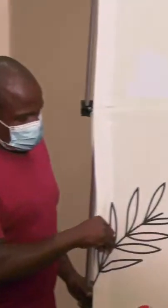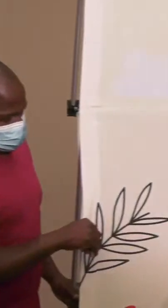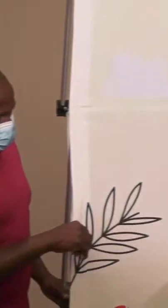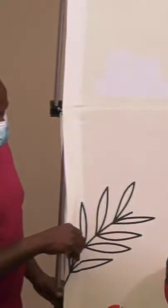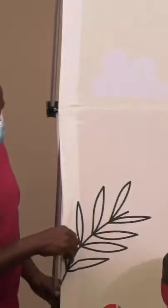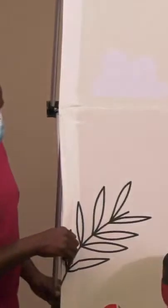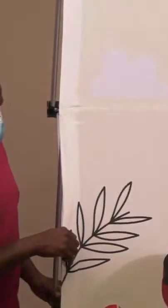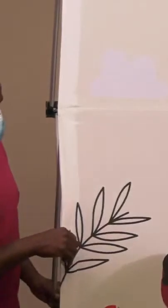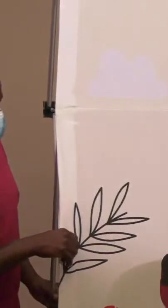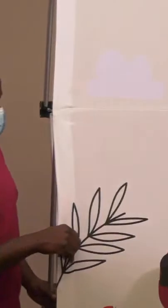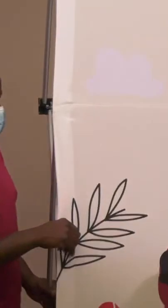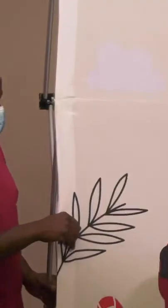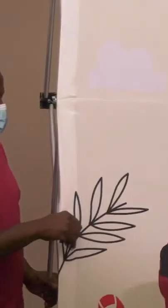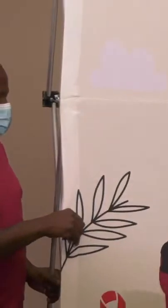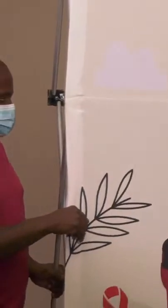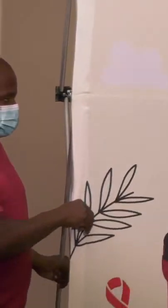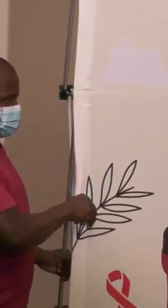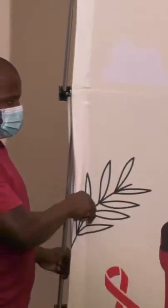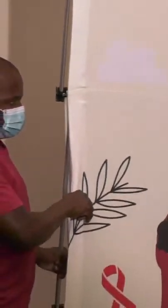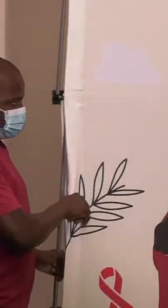Doesn't question them, okay?